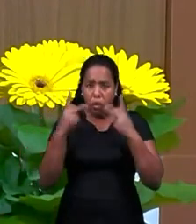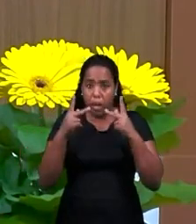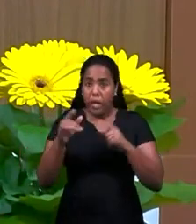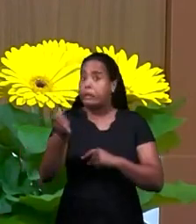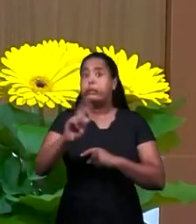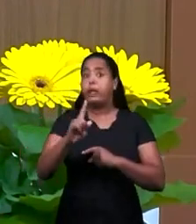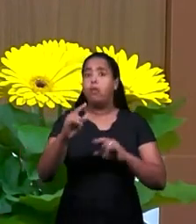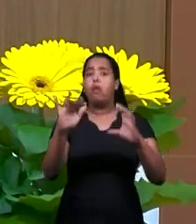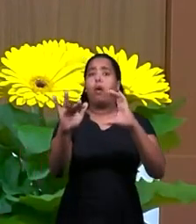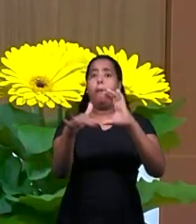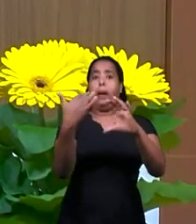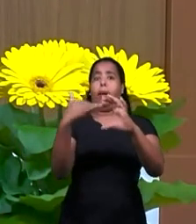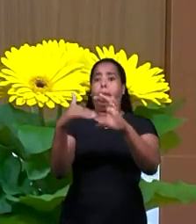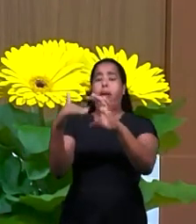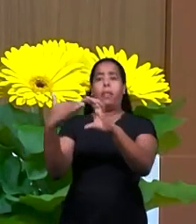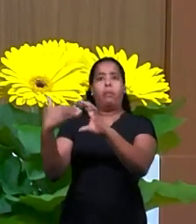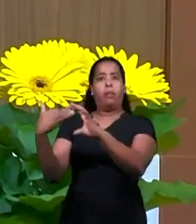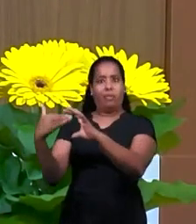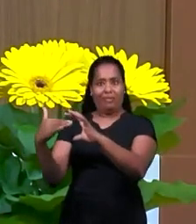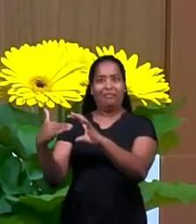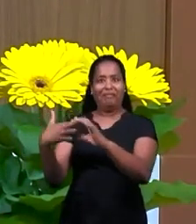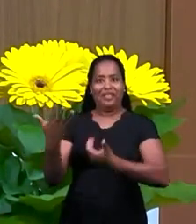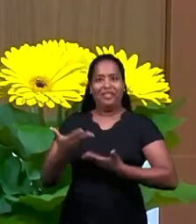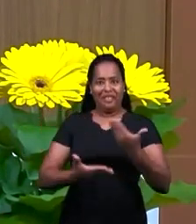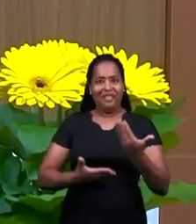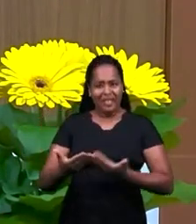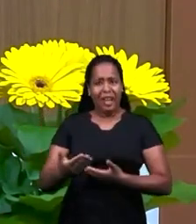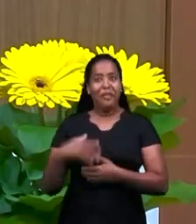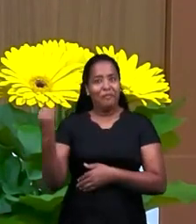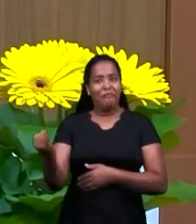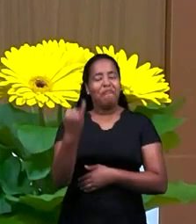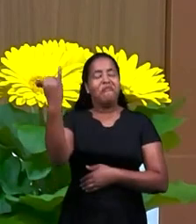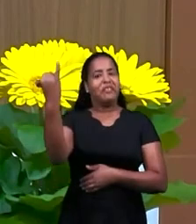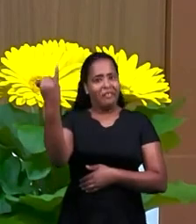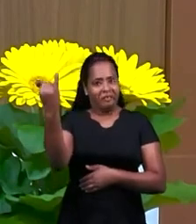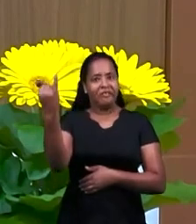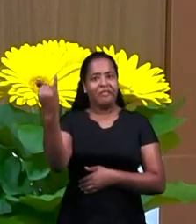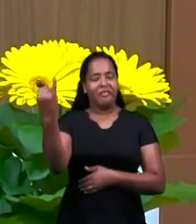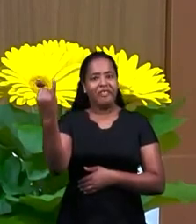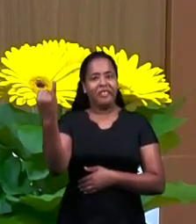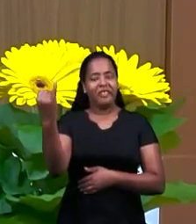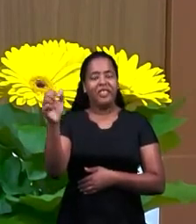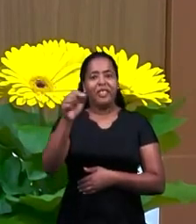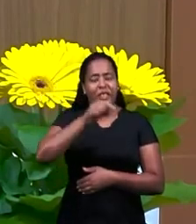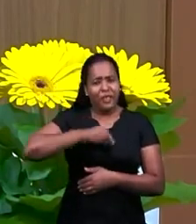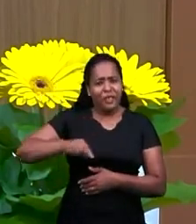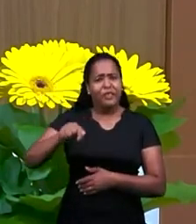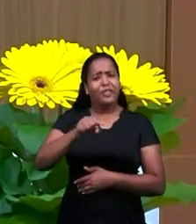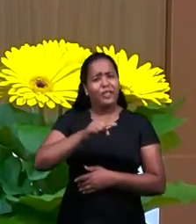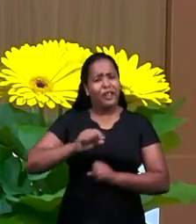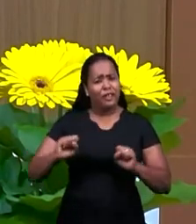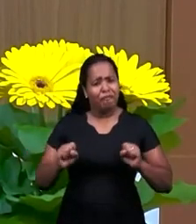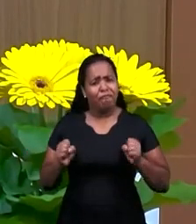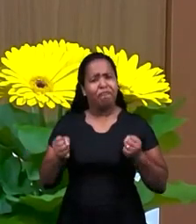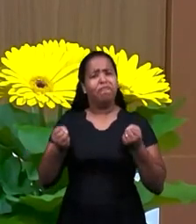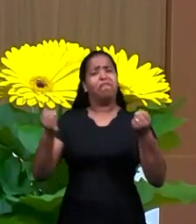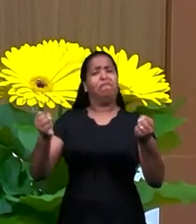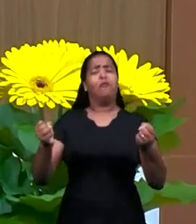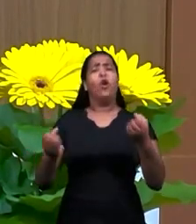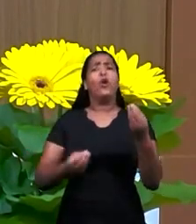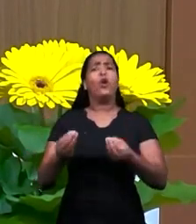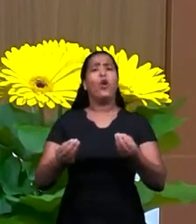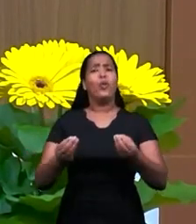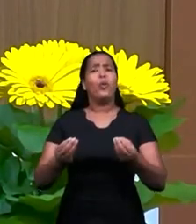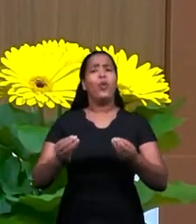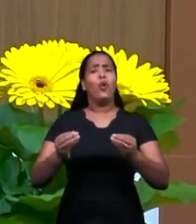are receiving from our brethren. This is very important because the church is being strengthened as the body of